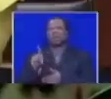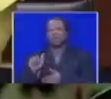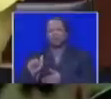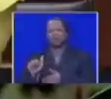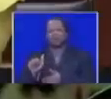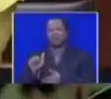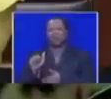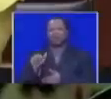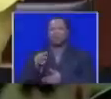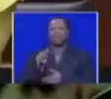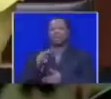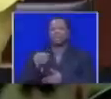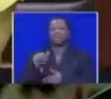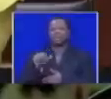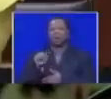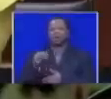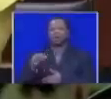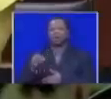Honorable Machobeni,